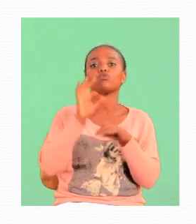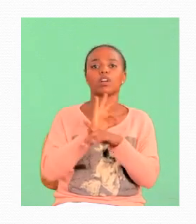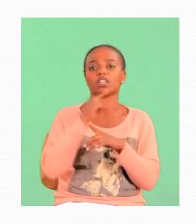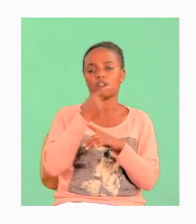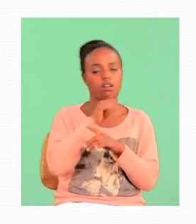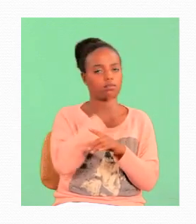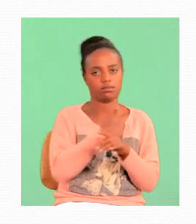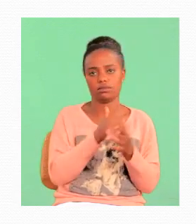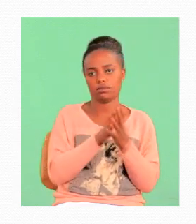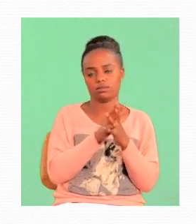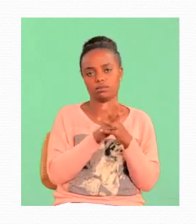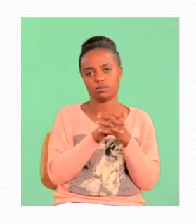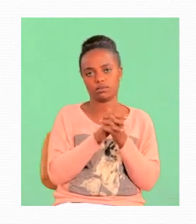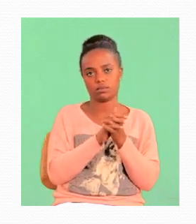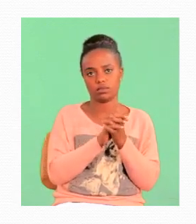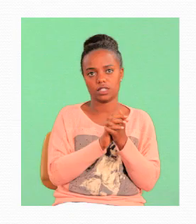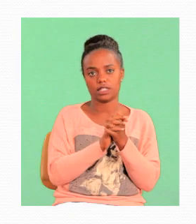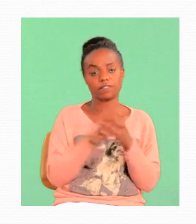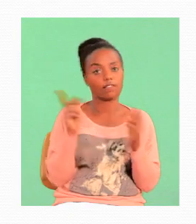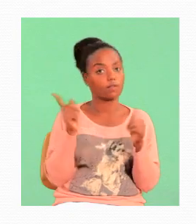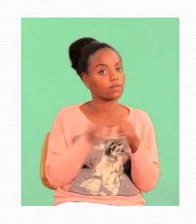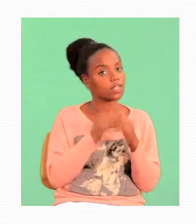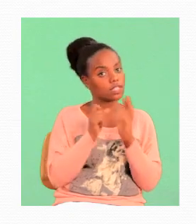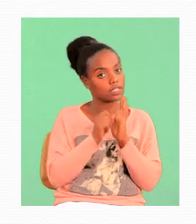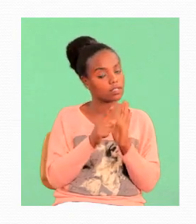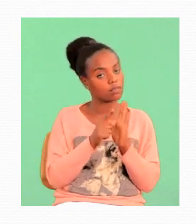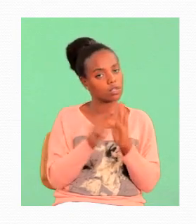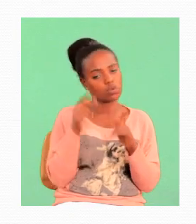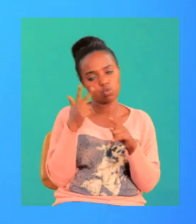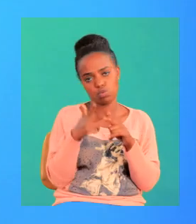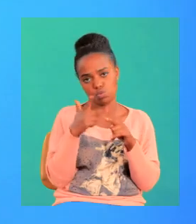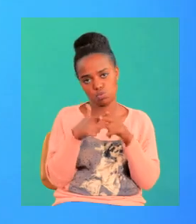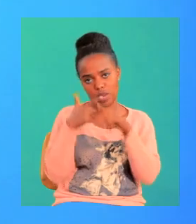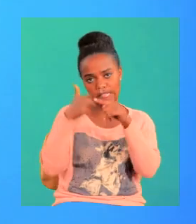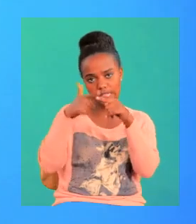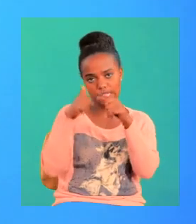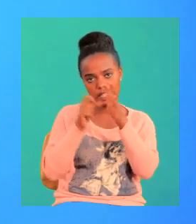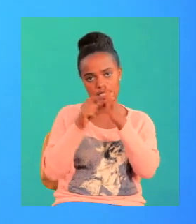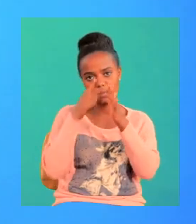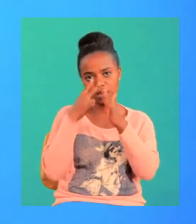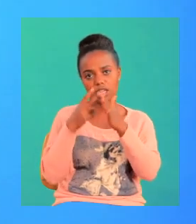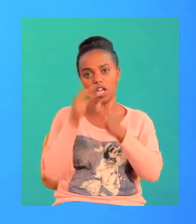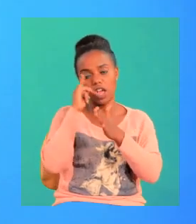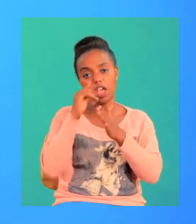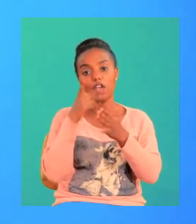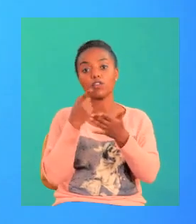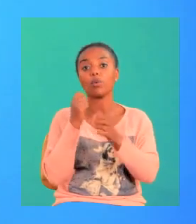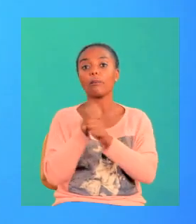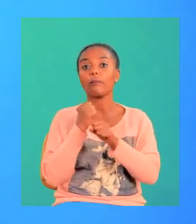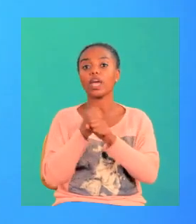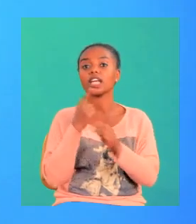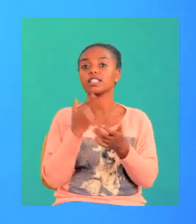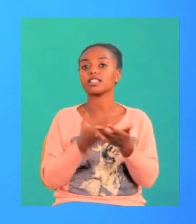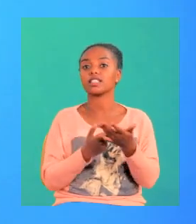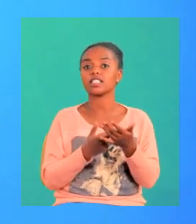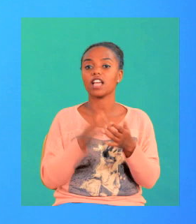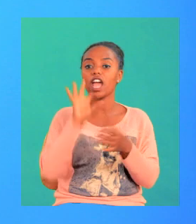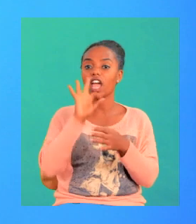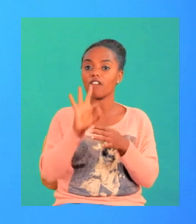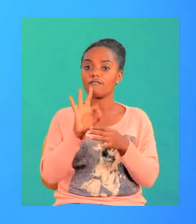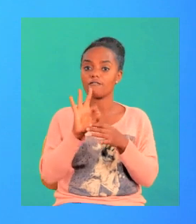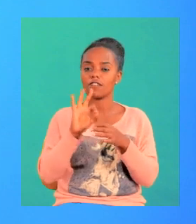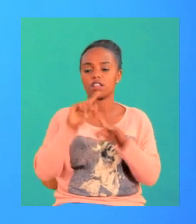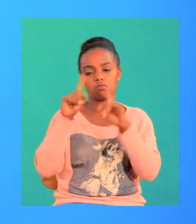Okay, this is the first example. Let's take second example. If you make this one in this form, f is a